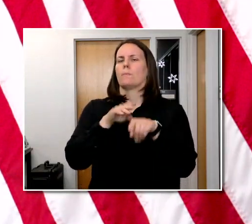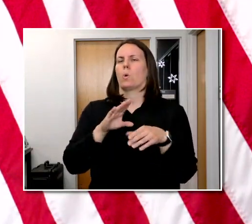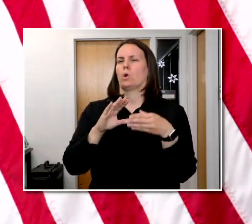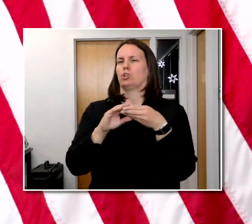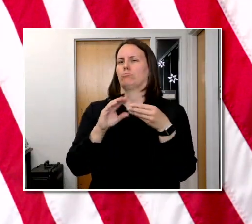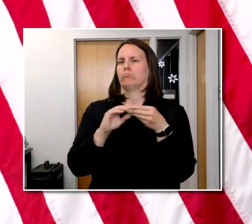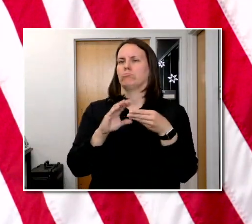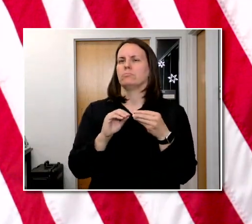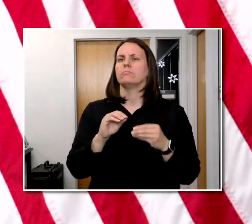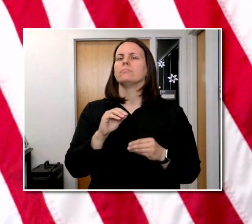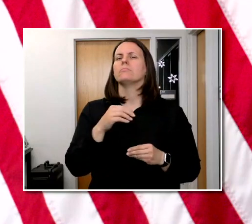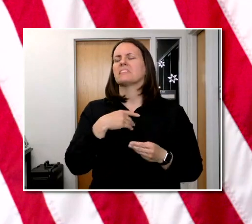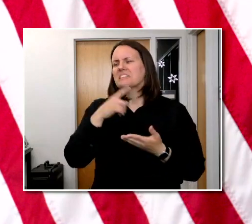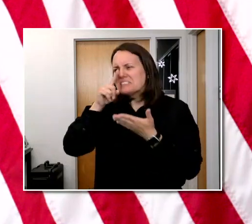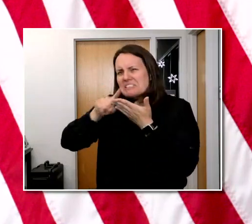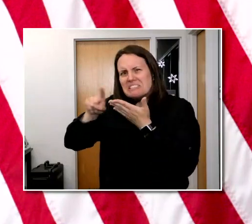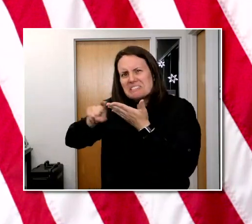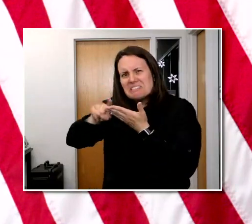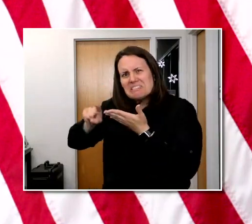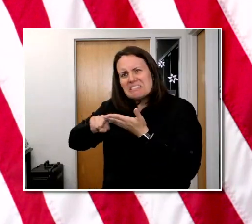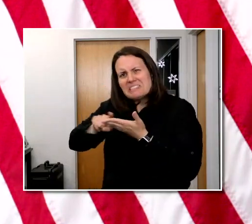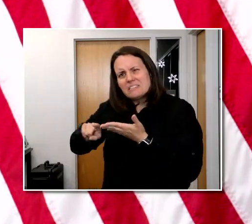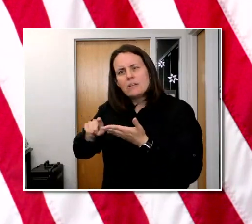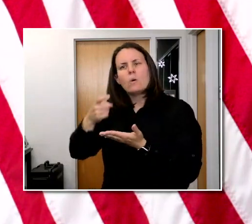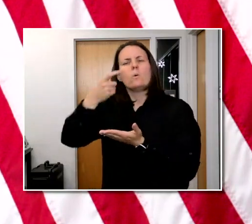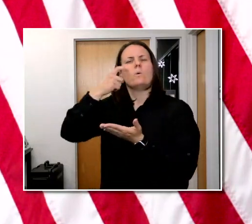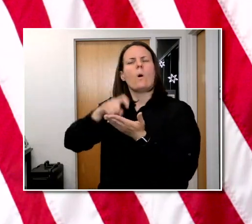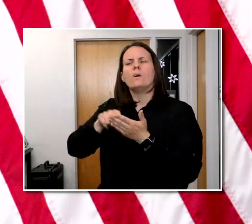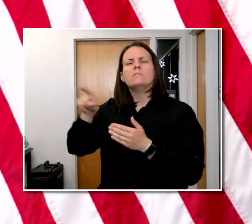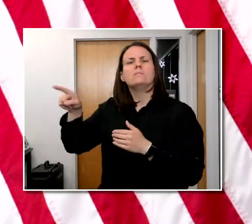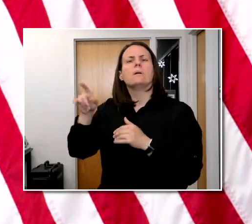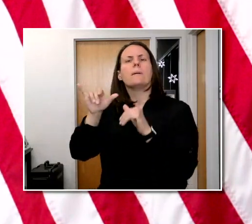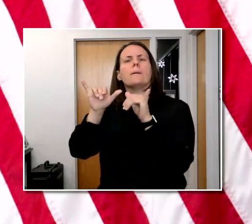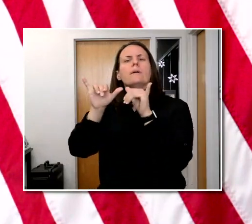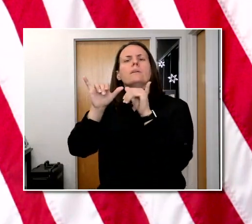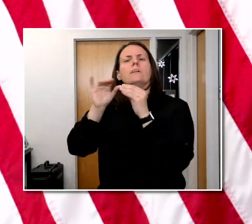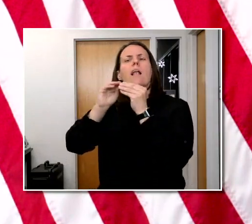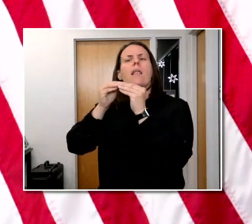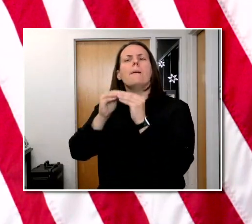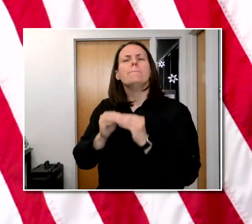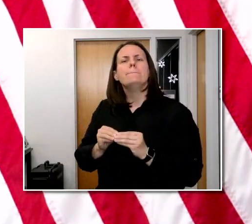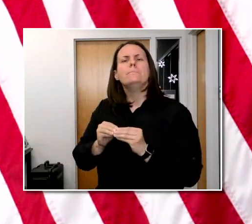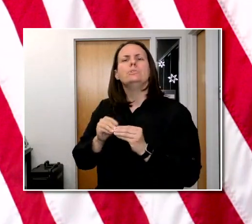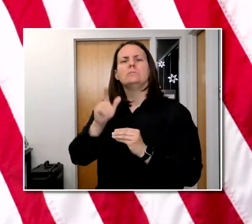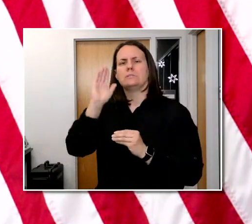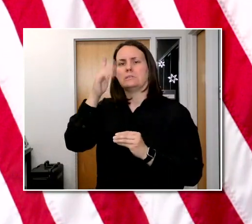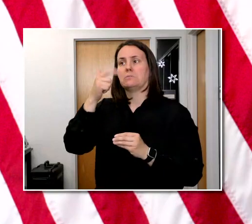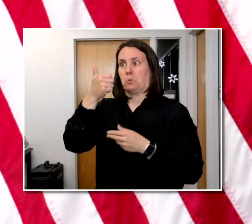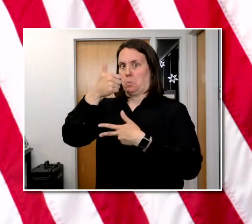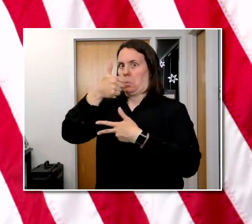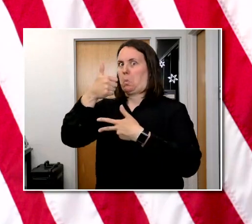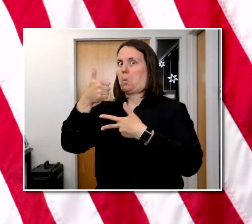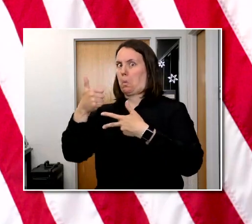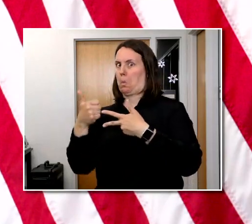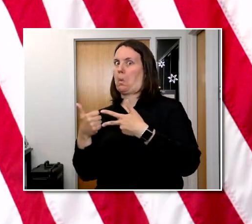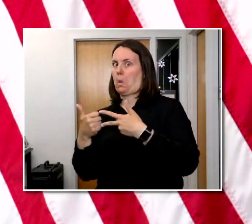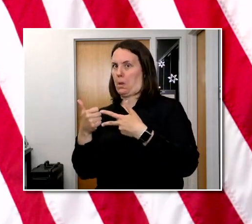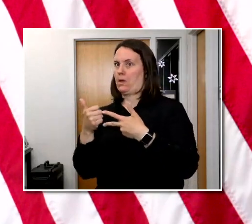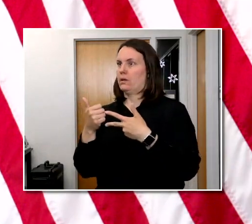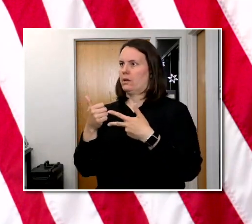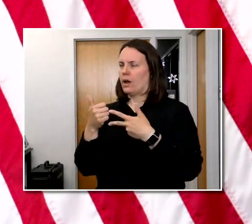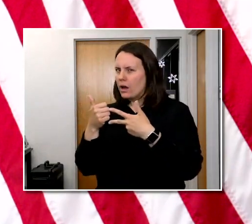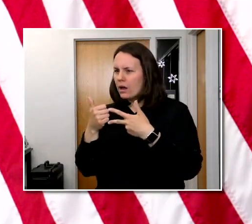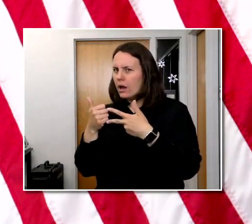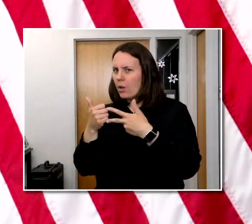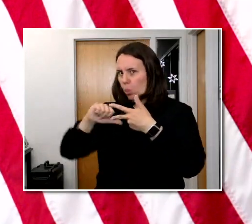But the metrics have already changed since then, and I'm just wondering, once those dots, for lack of a